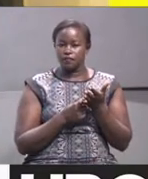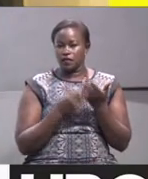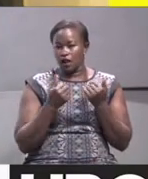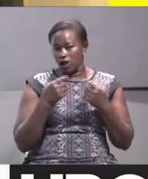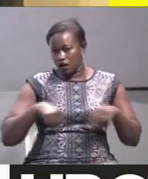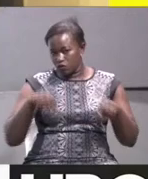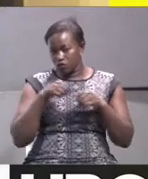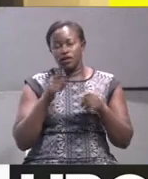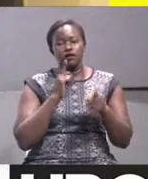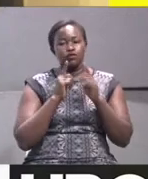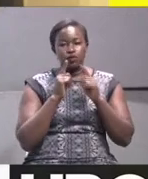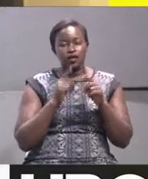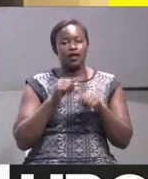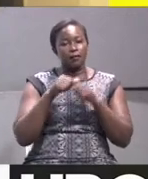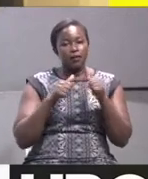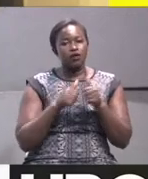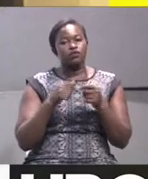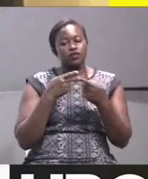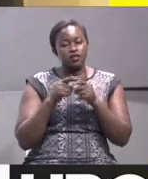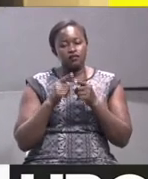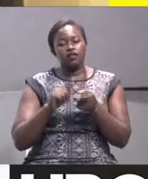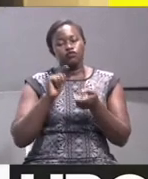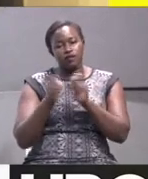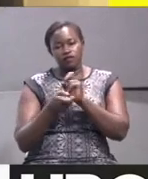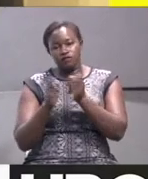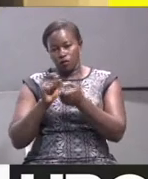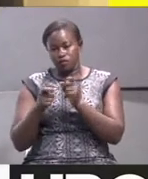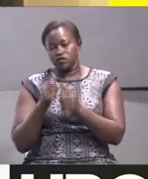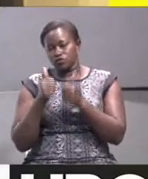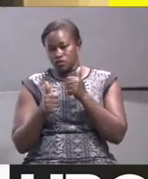the reforms that have taken place.